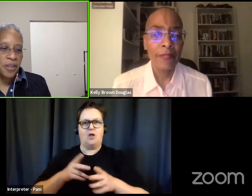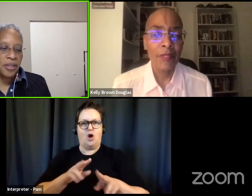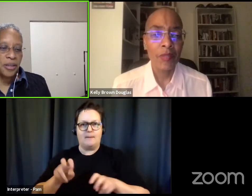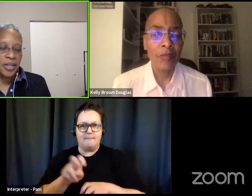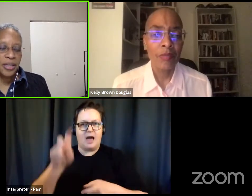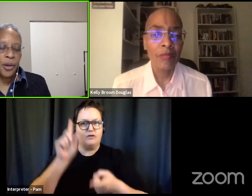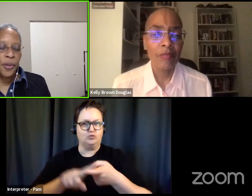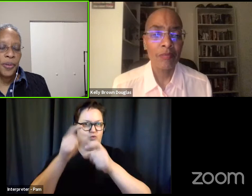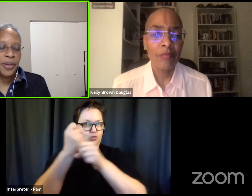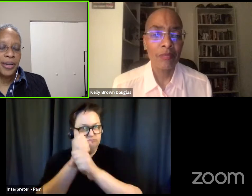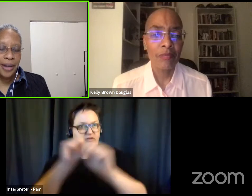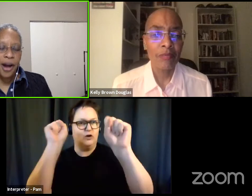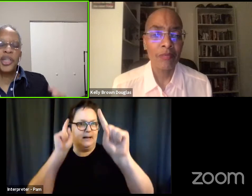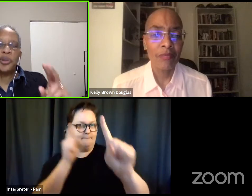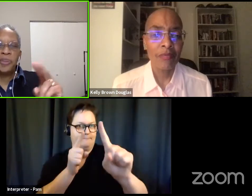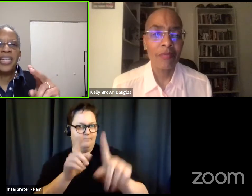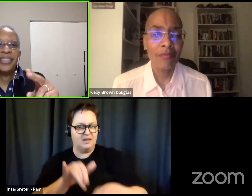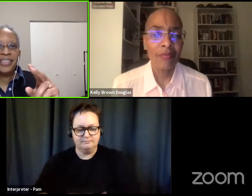But, you know,